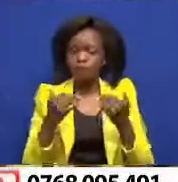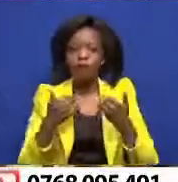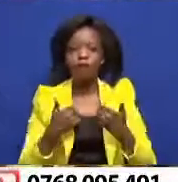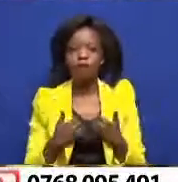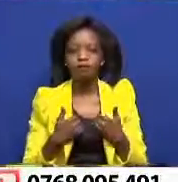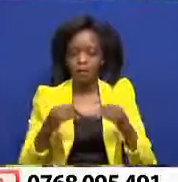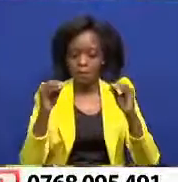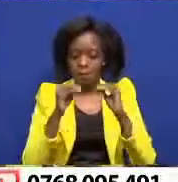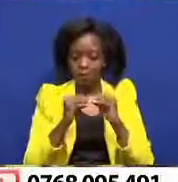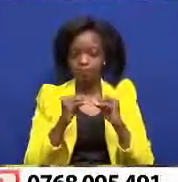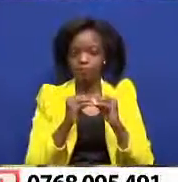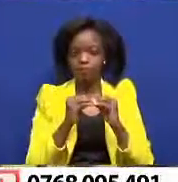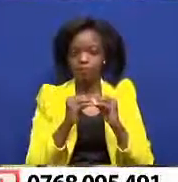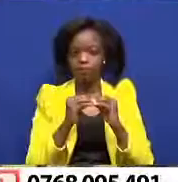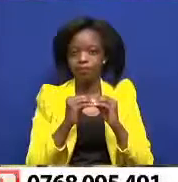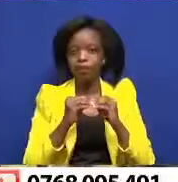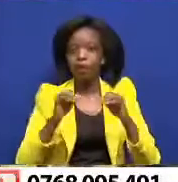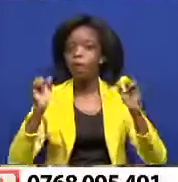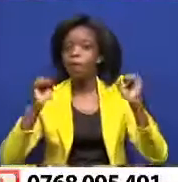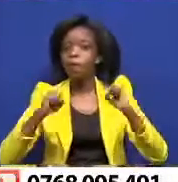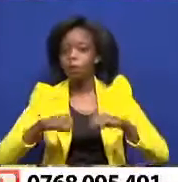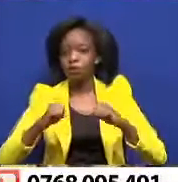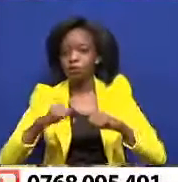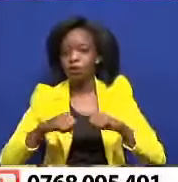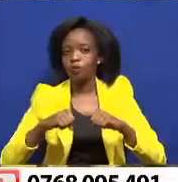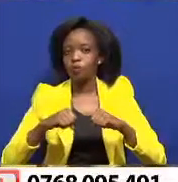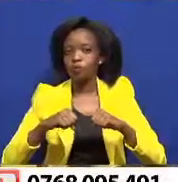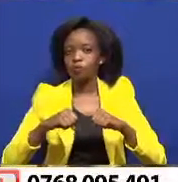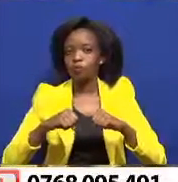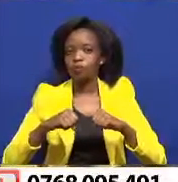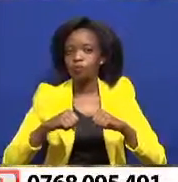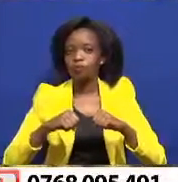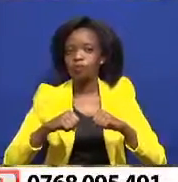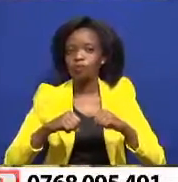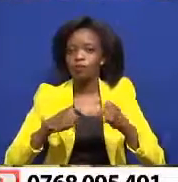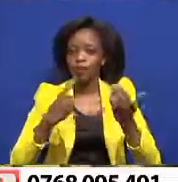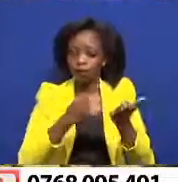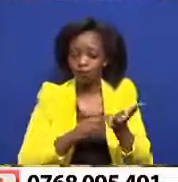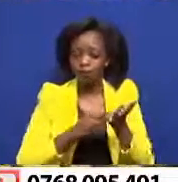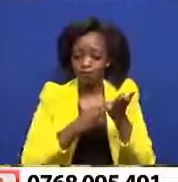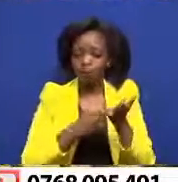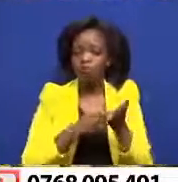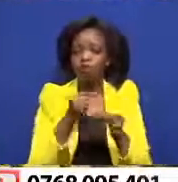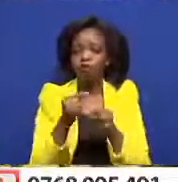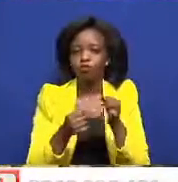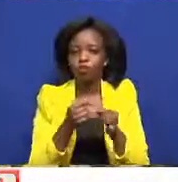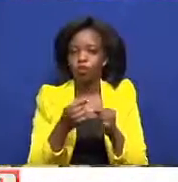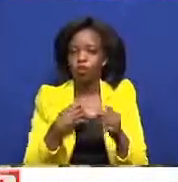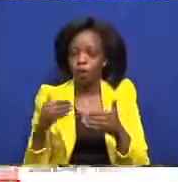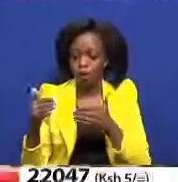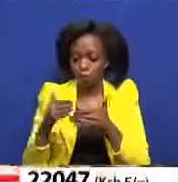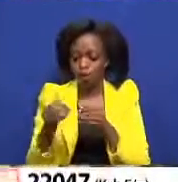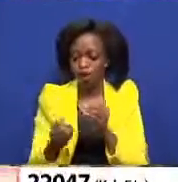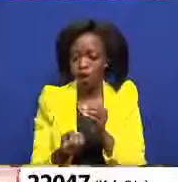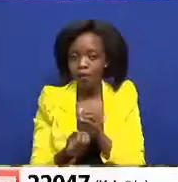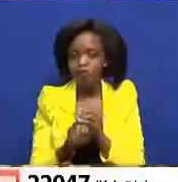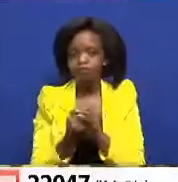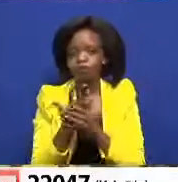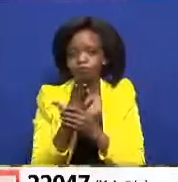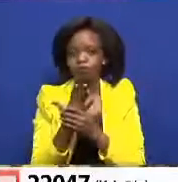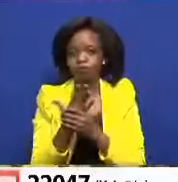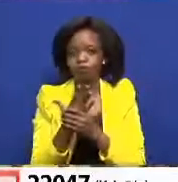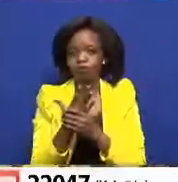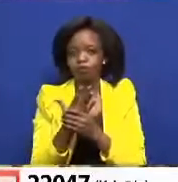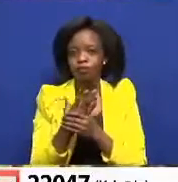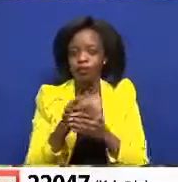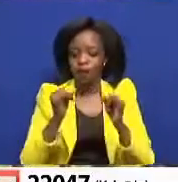mbuzi, there is a possibility that we torpedo those negotiations. We are almost coming up with a settlement